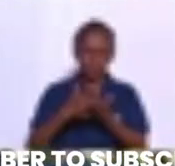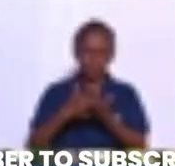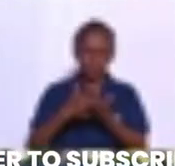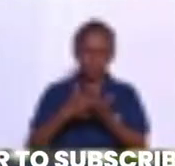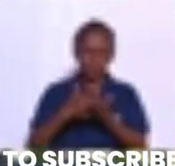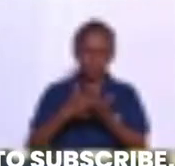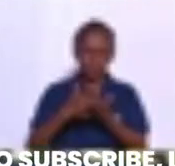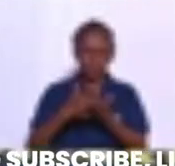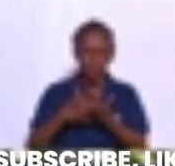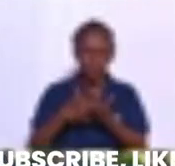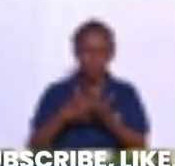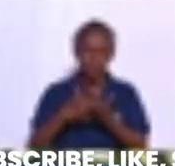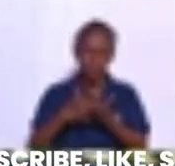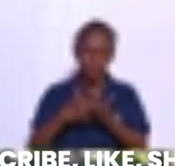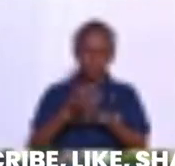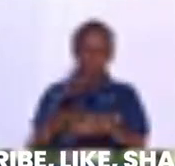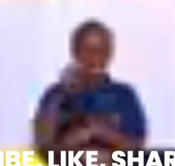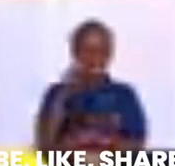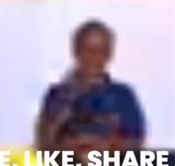That's tough.